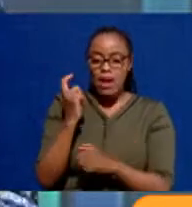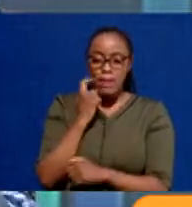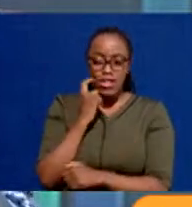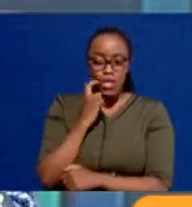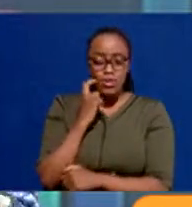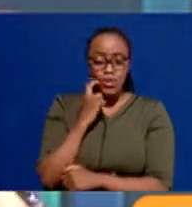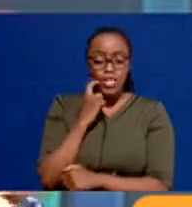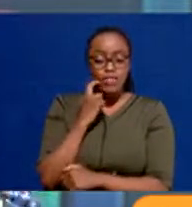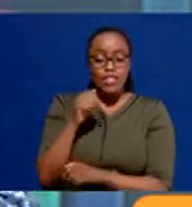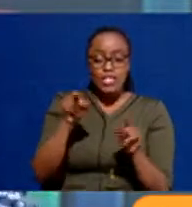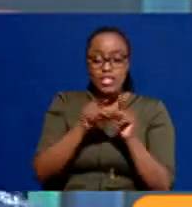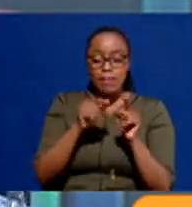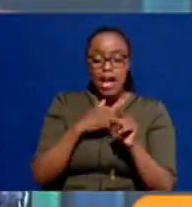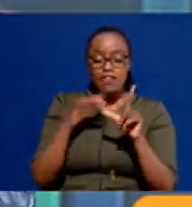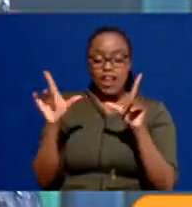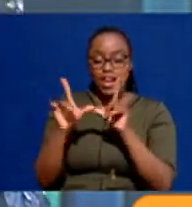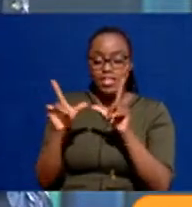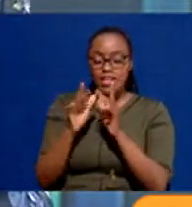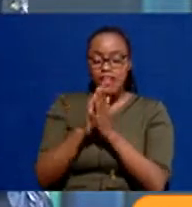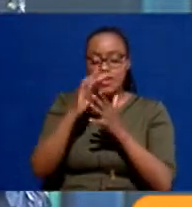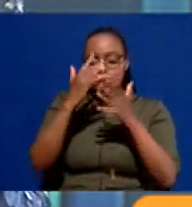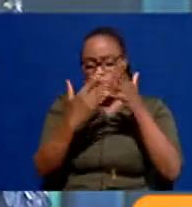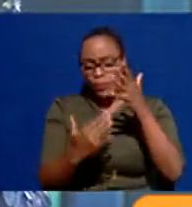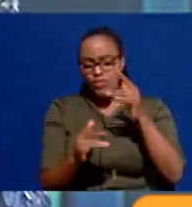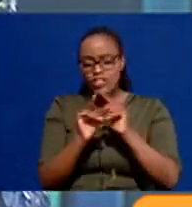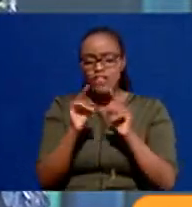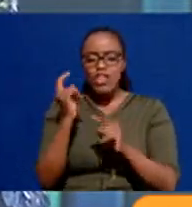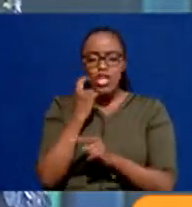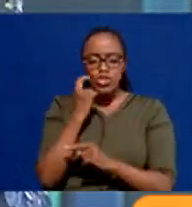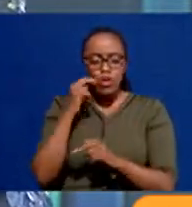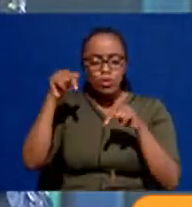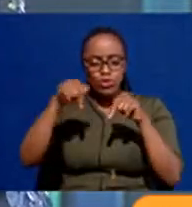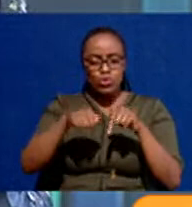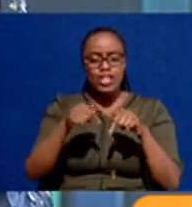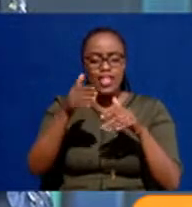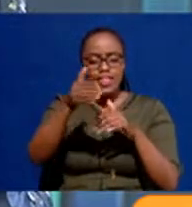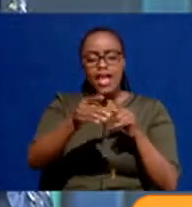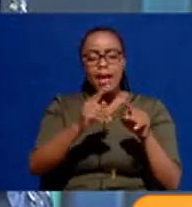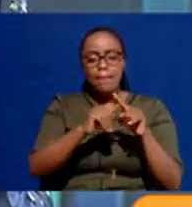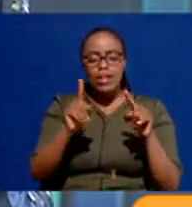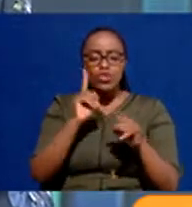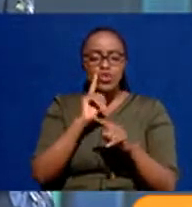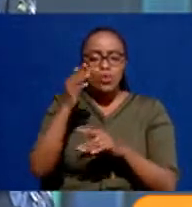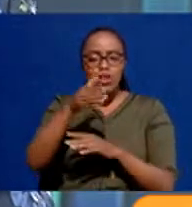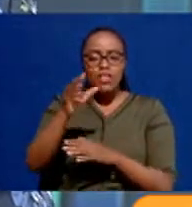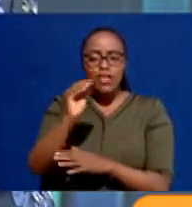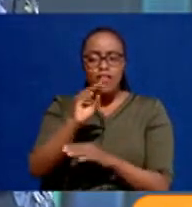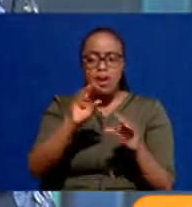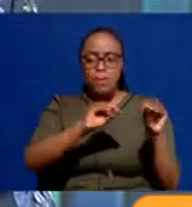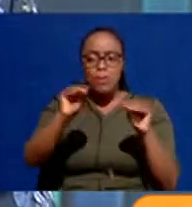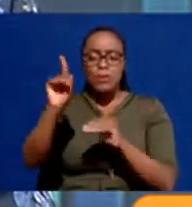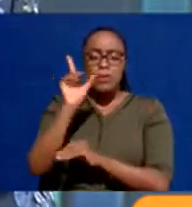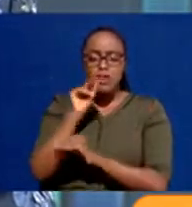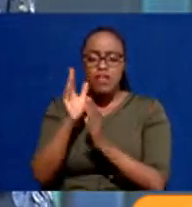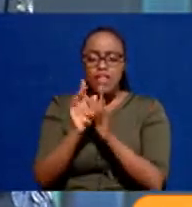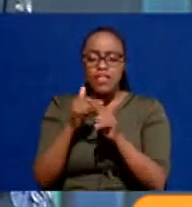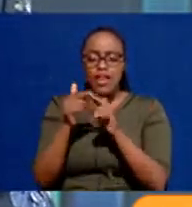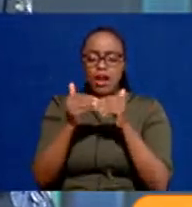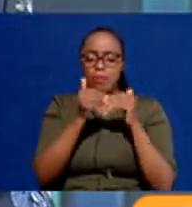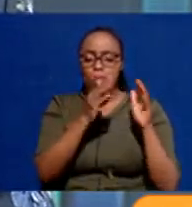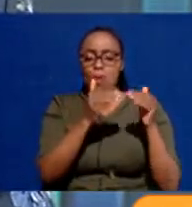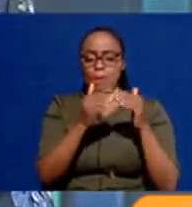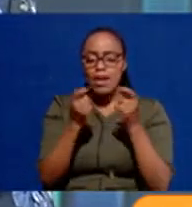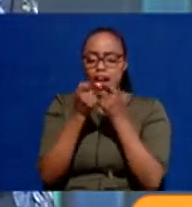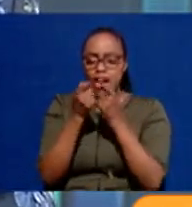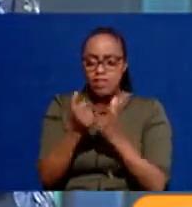of there's licensing and all that. Sometimes a kiosk is there today, tomorrow it's not. It doesn't exist. It has moved and opened a few doors